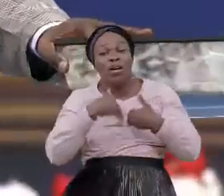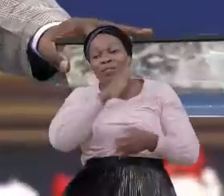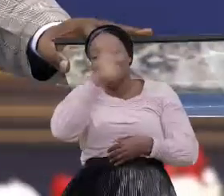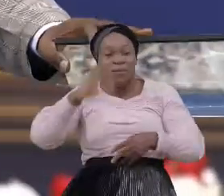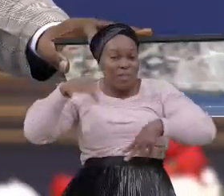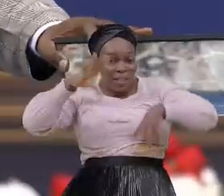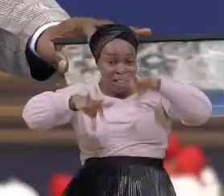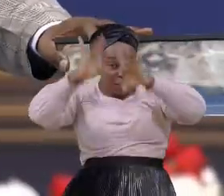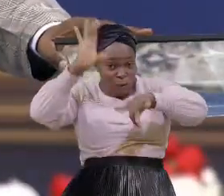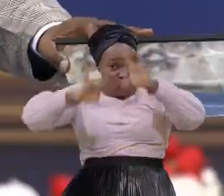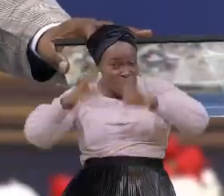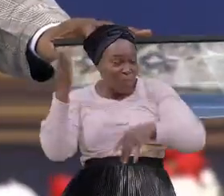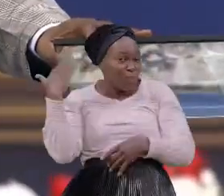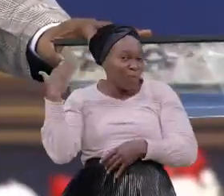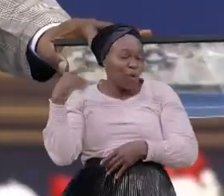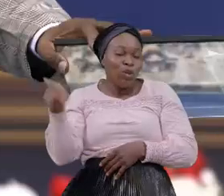now discover.